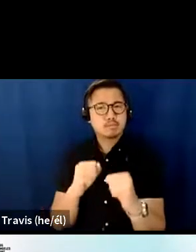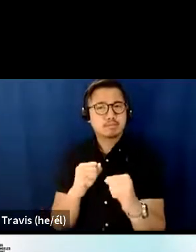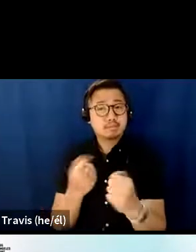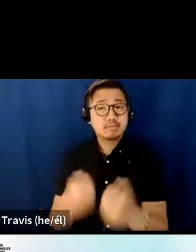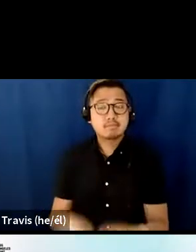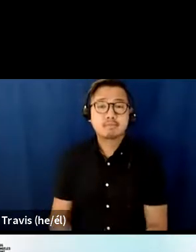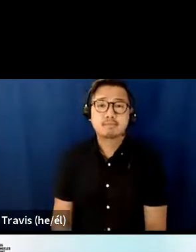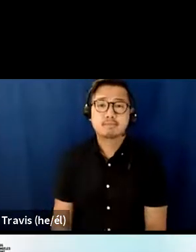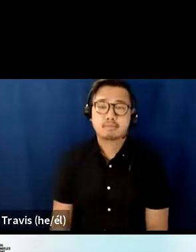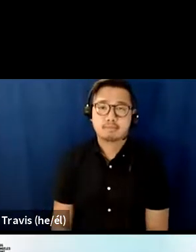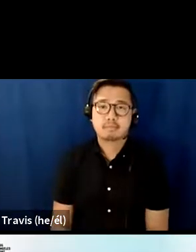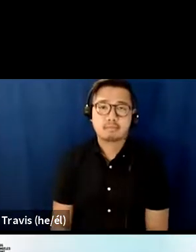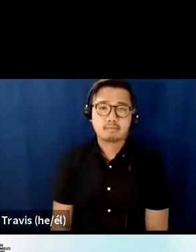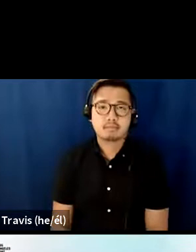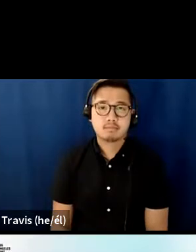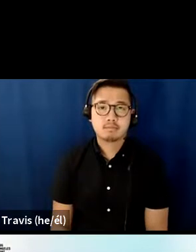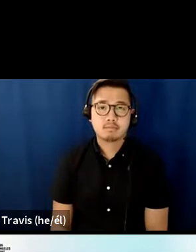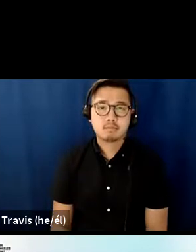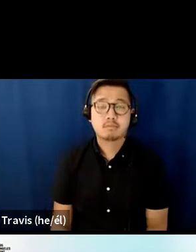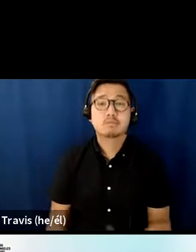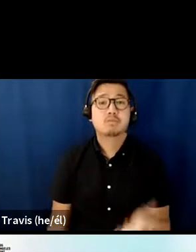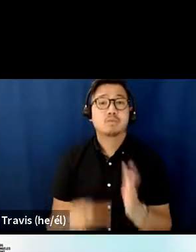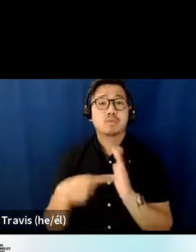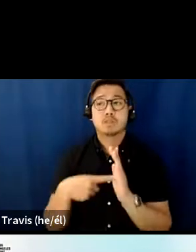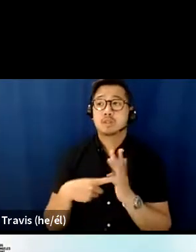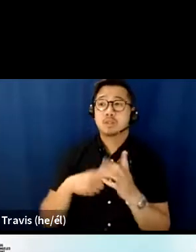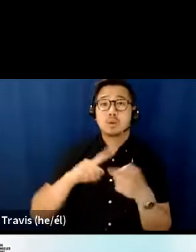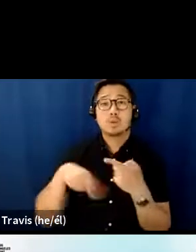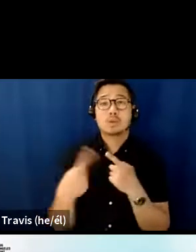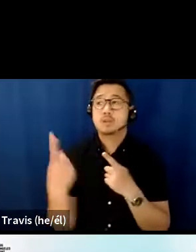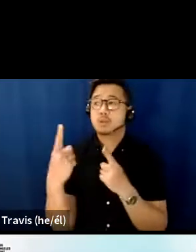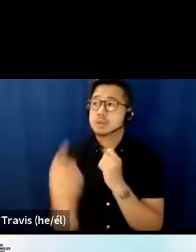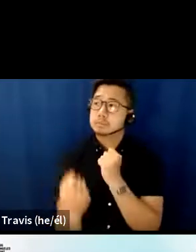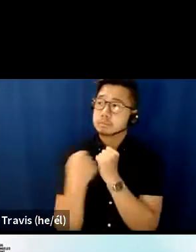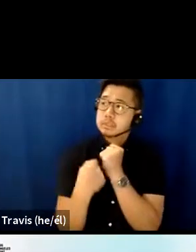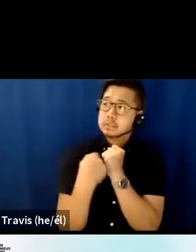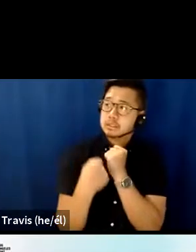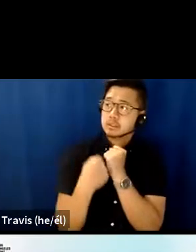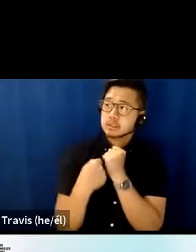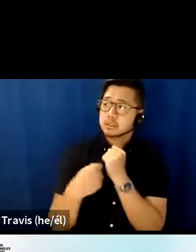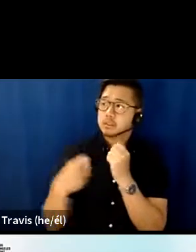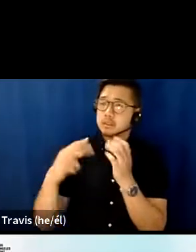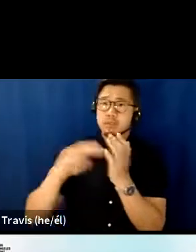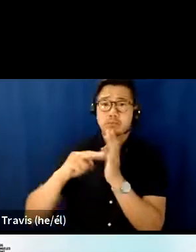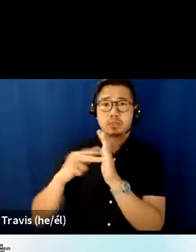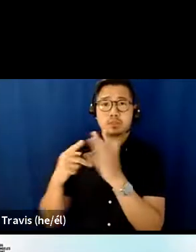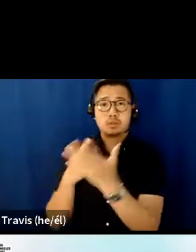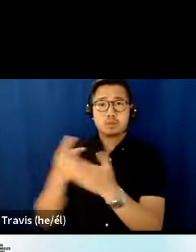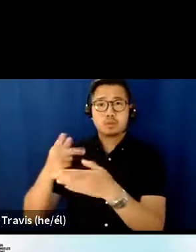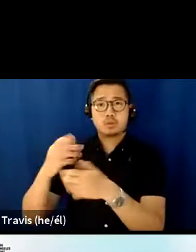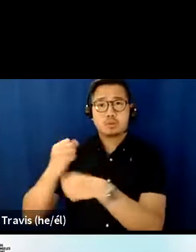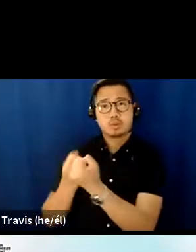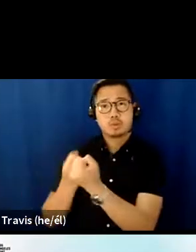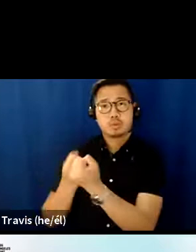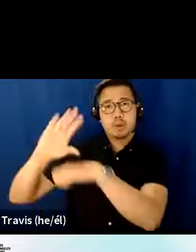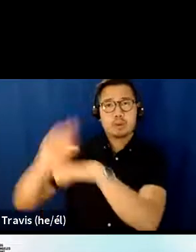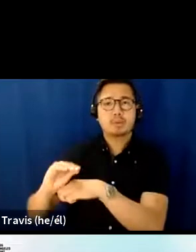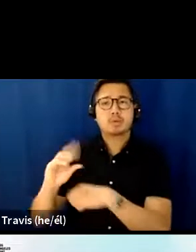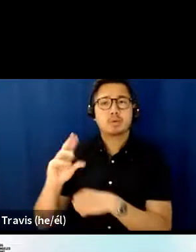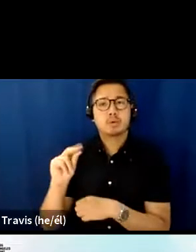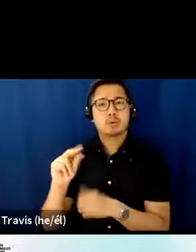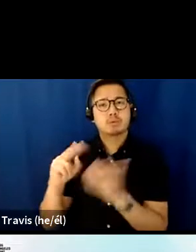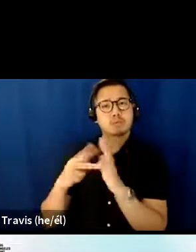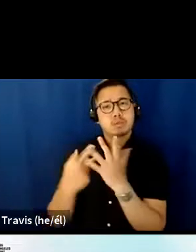that you pouring into my cup doesn't mean that you're empty. I need to know that if I need to